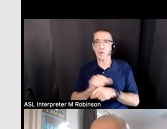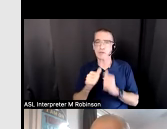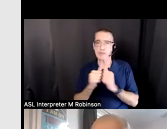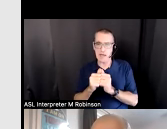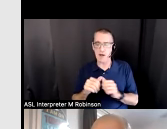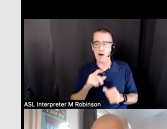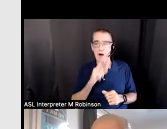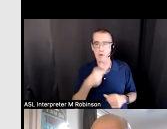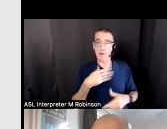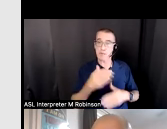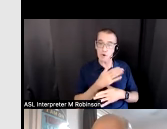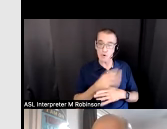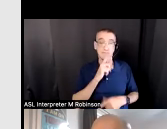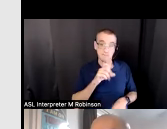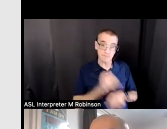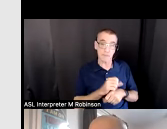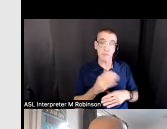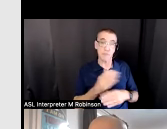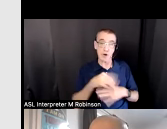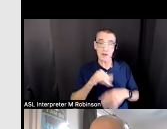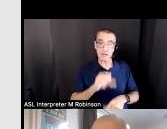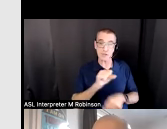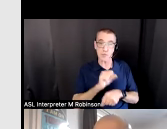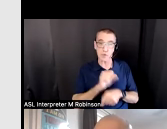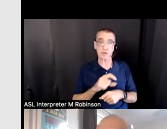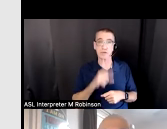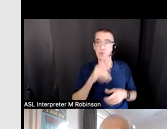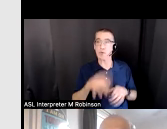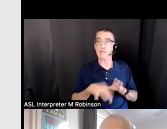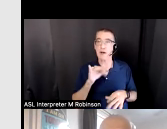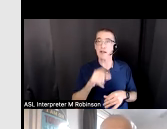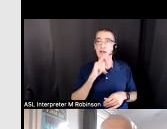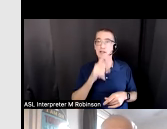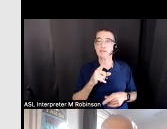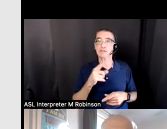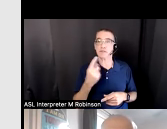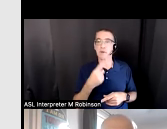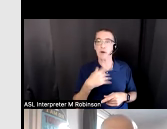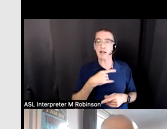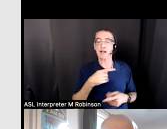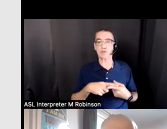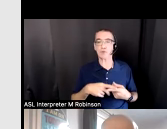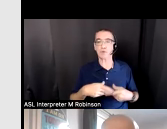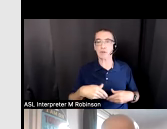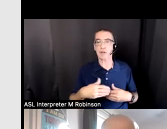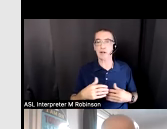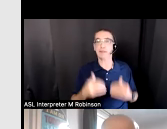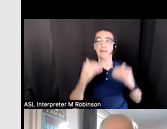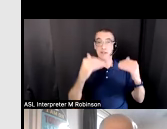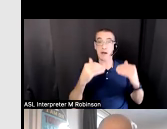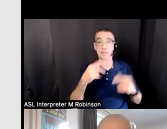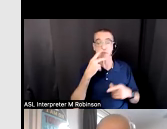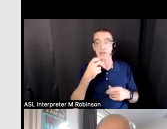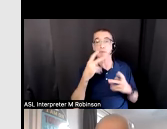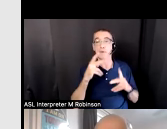we really partnering in this work? So, you know, just really find that that's something that I would love to lift up. And I think, you know, you see a lot of people